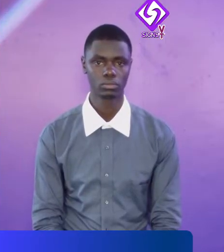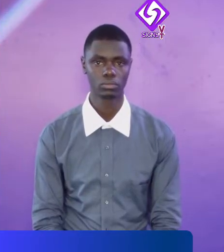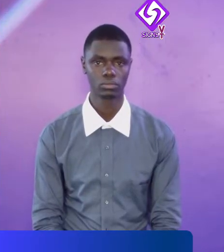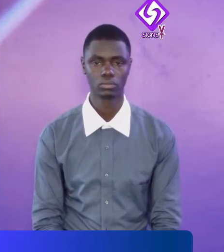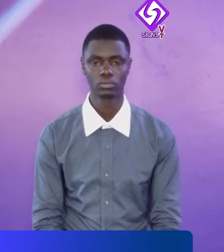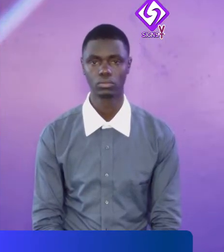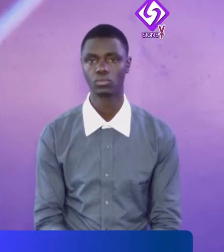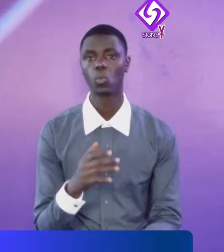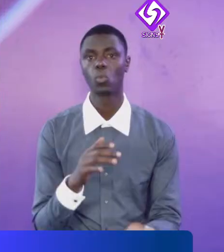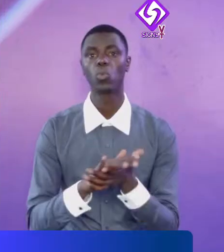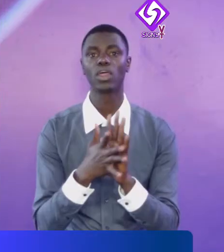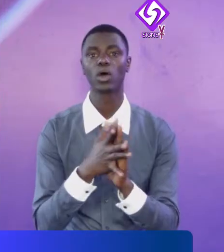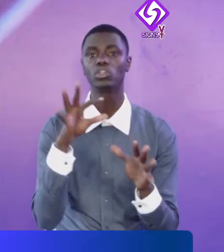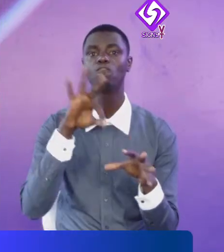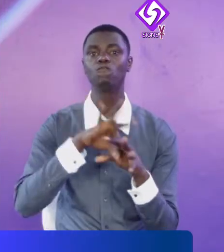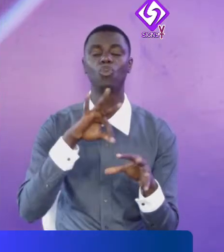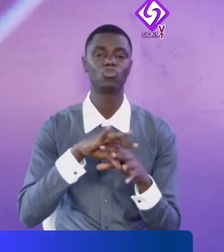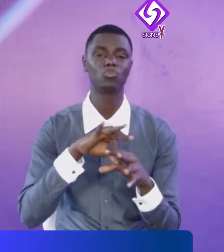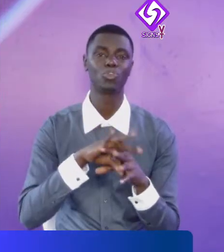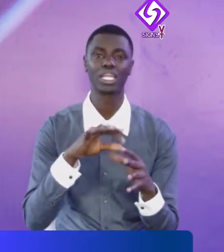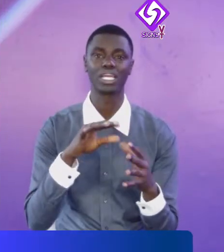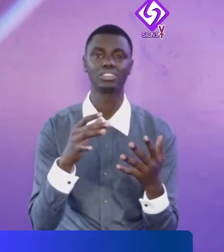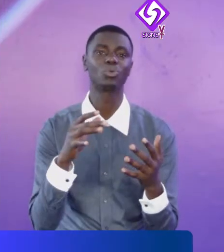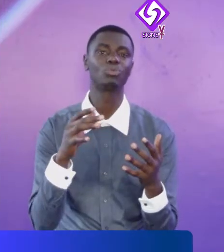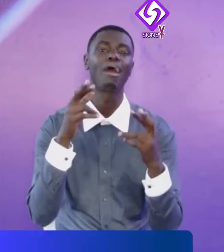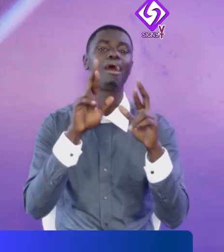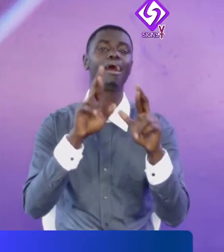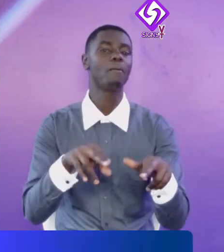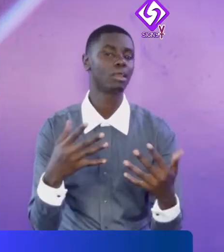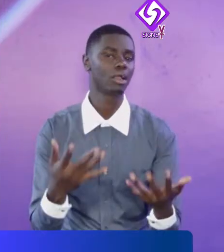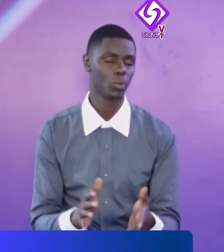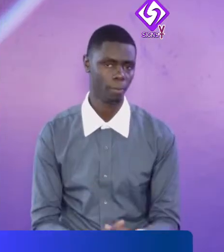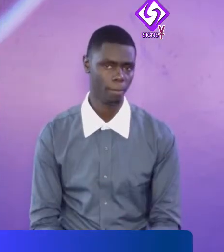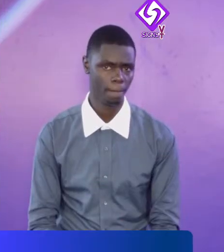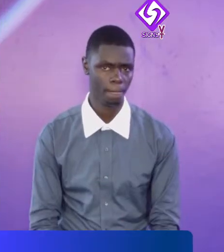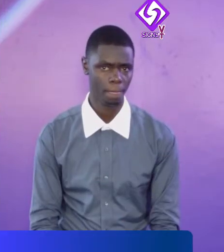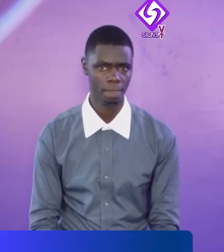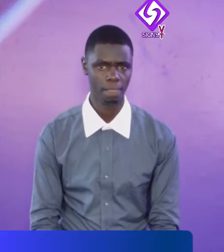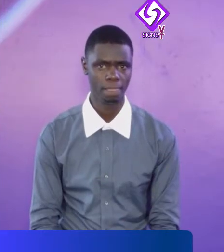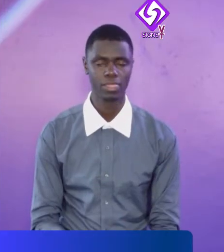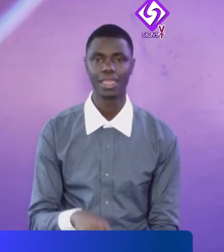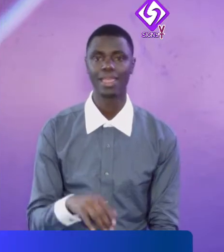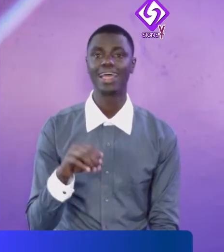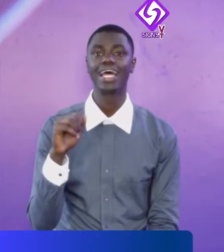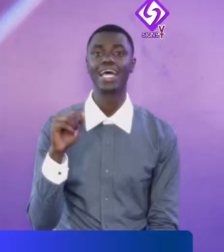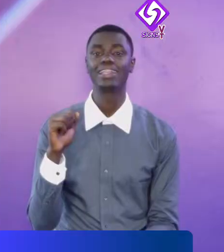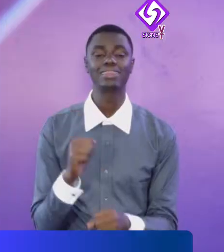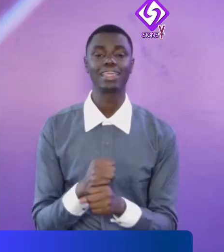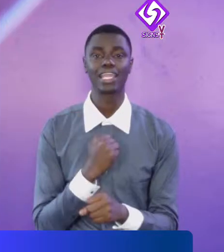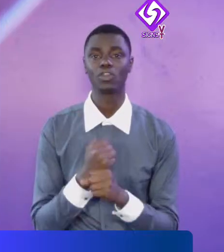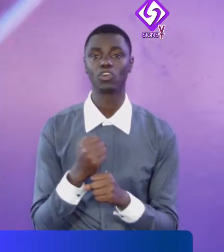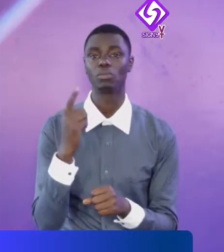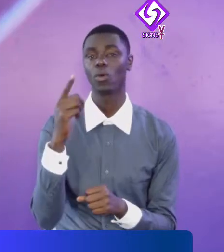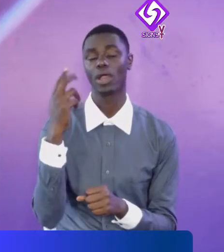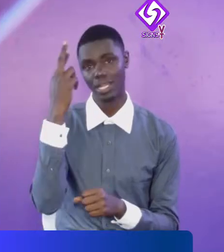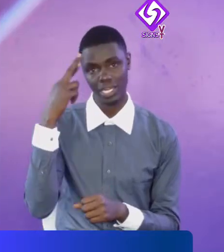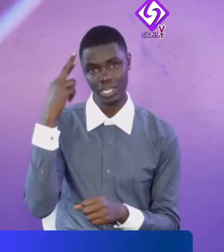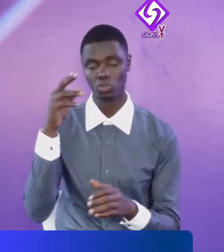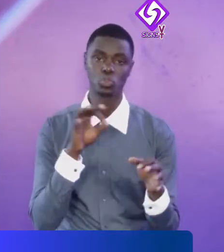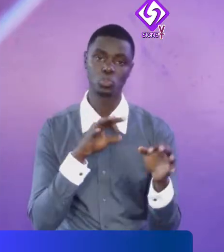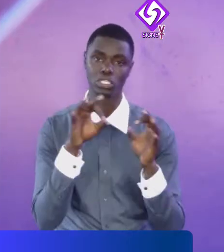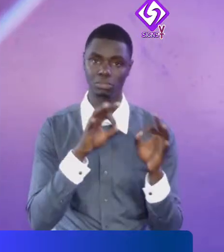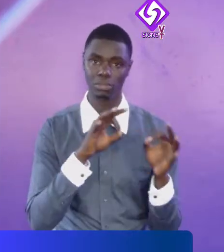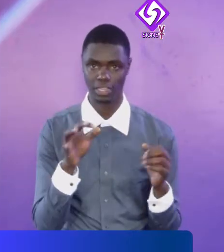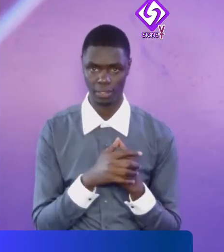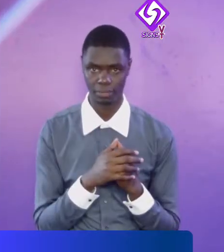background of young Kenyans? How is it happening? So, Alan, there cannot be one reason to explain that. So let me give you first of all